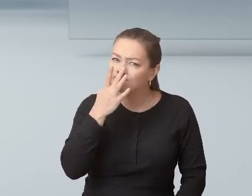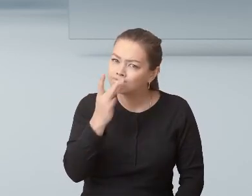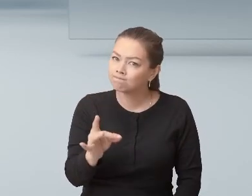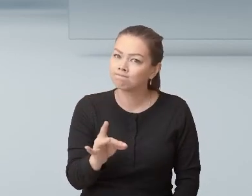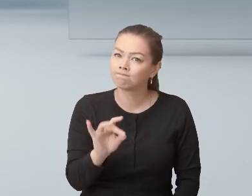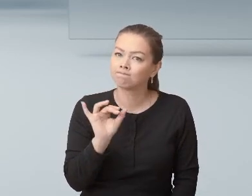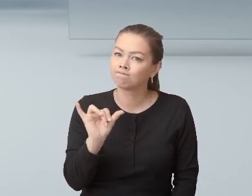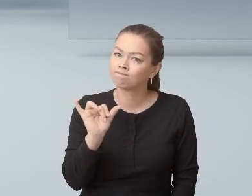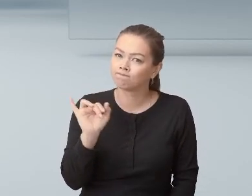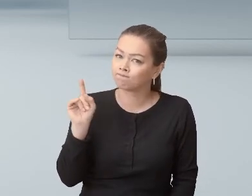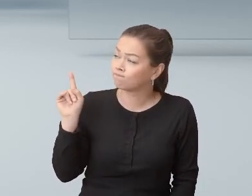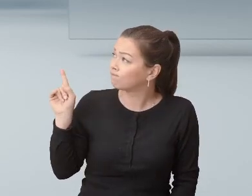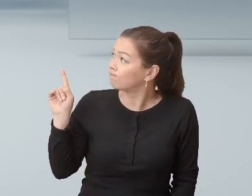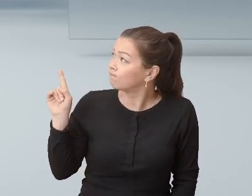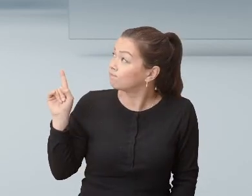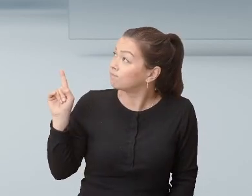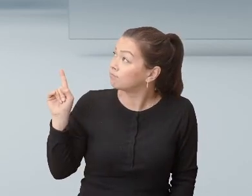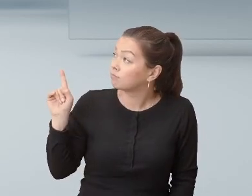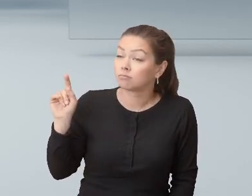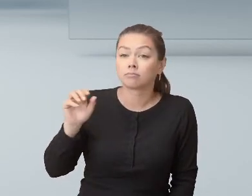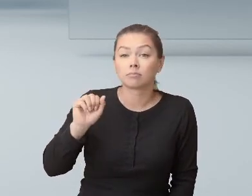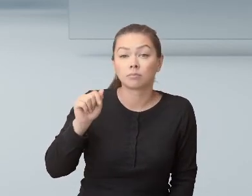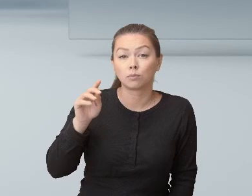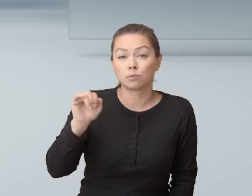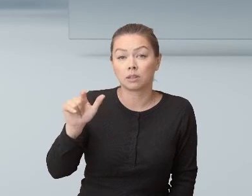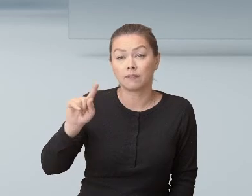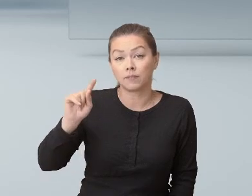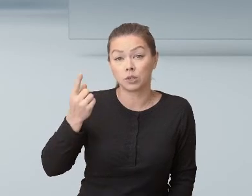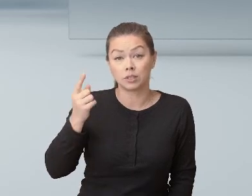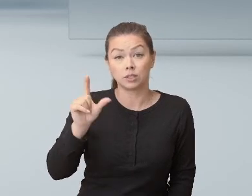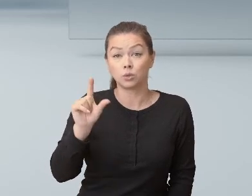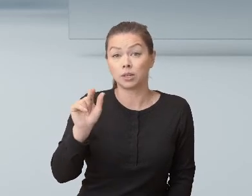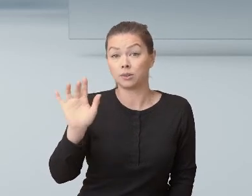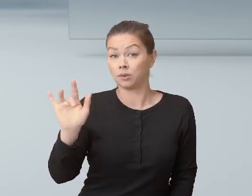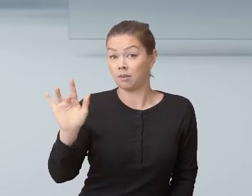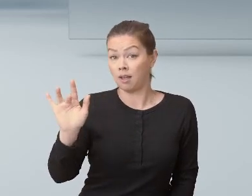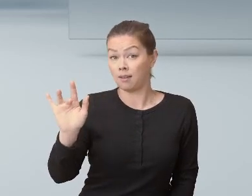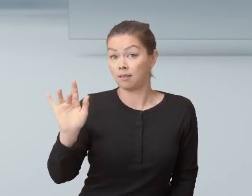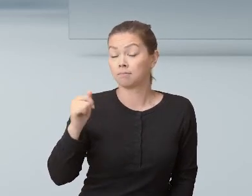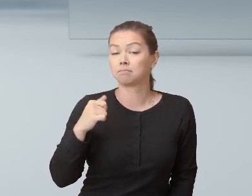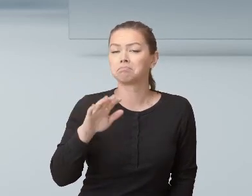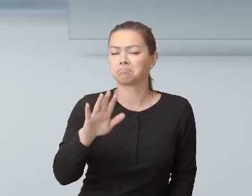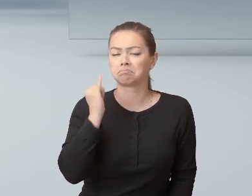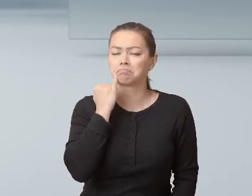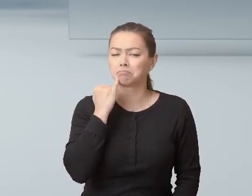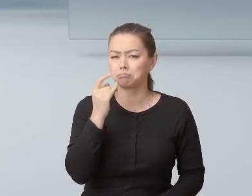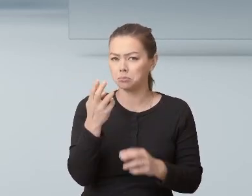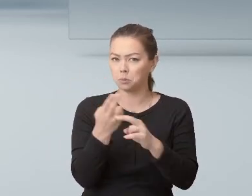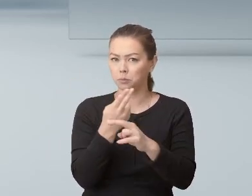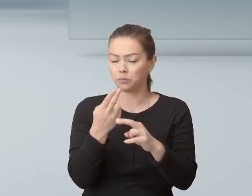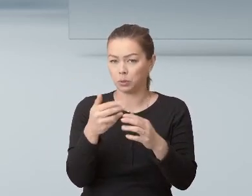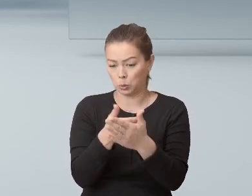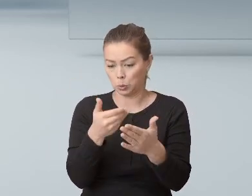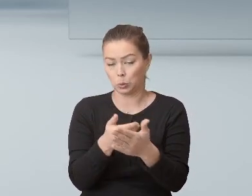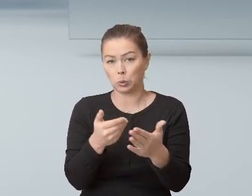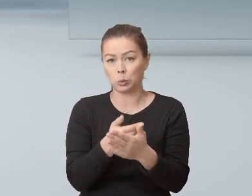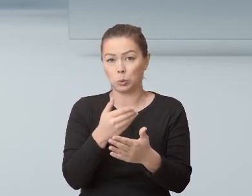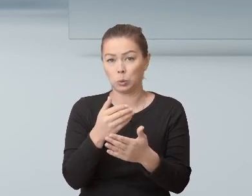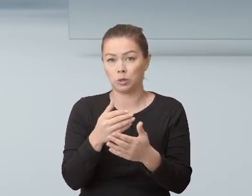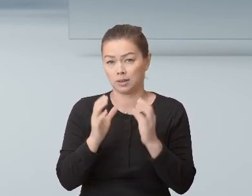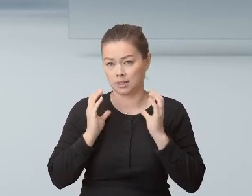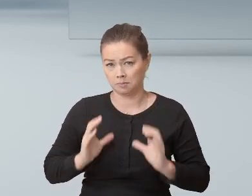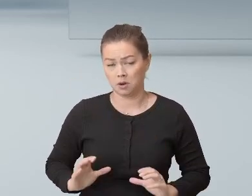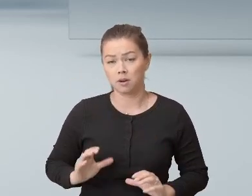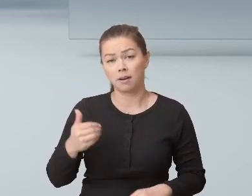April 1st, 2025, if you're a new customer and you want to buy what's called perpetual licensing, that's where you buy